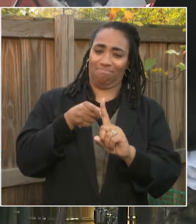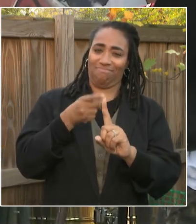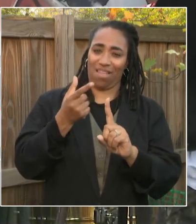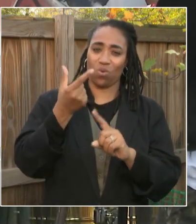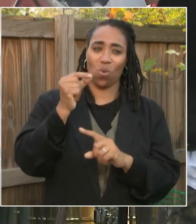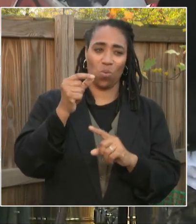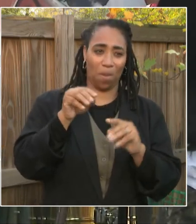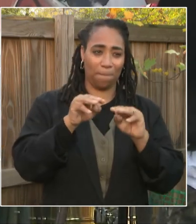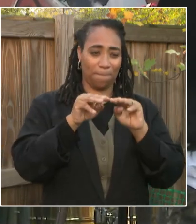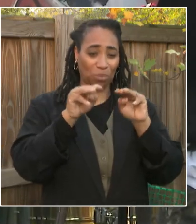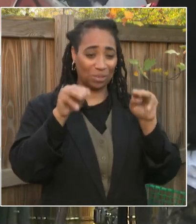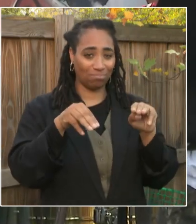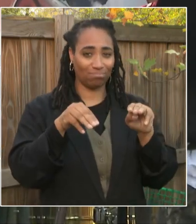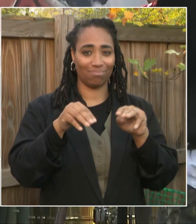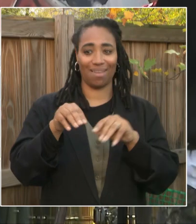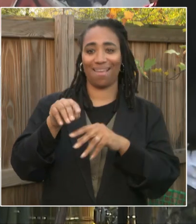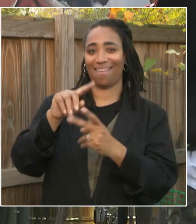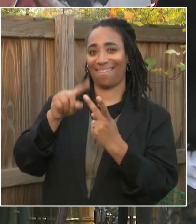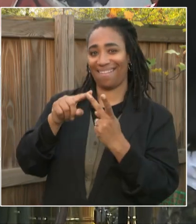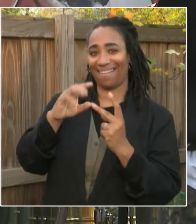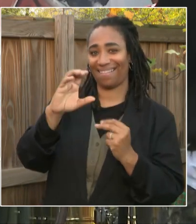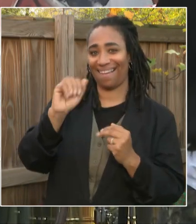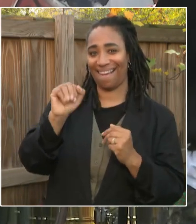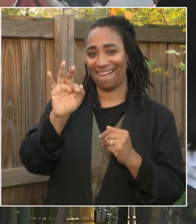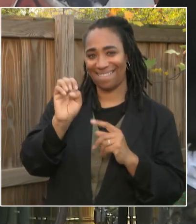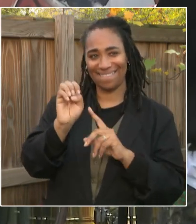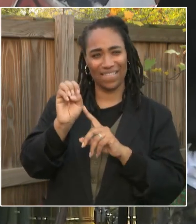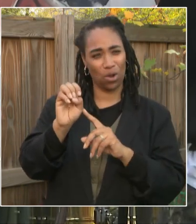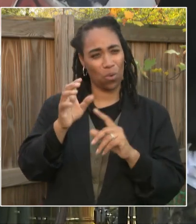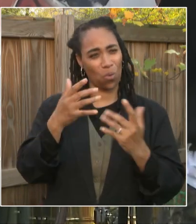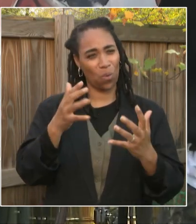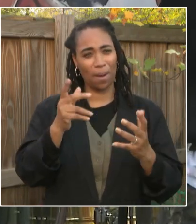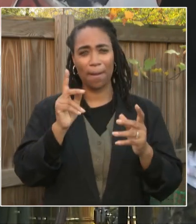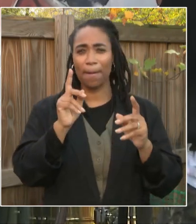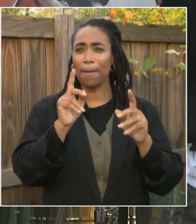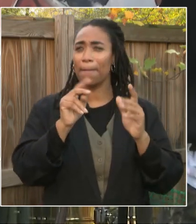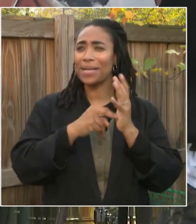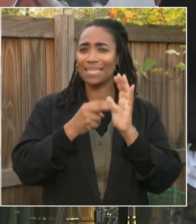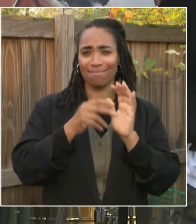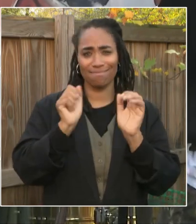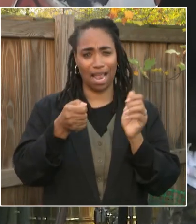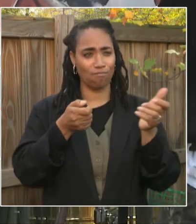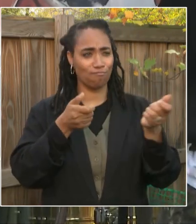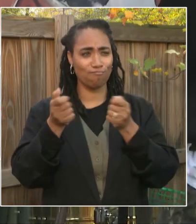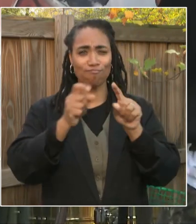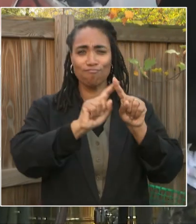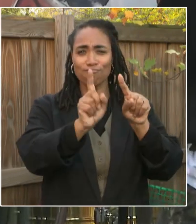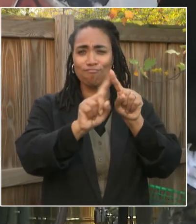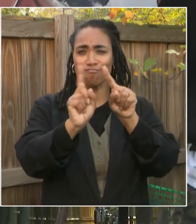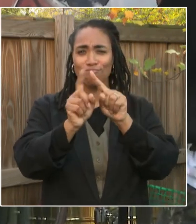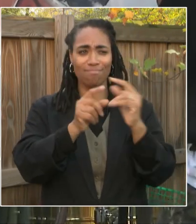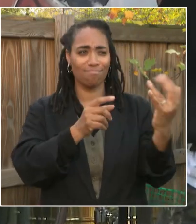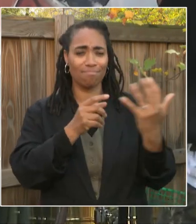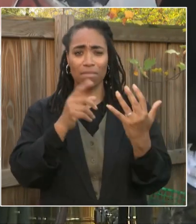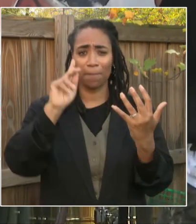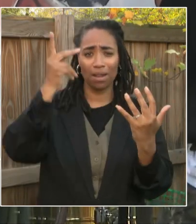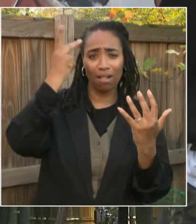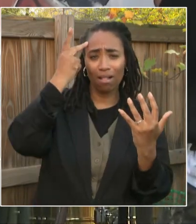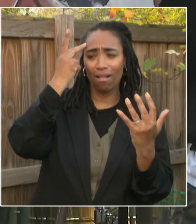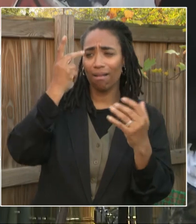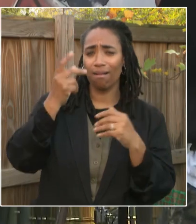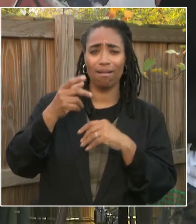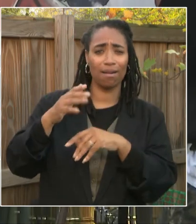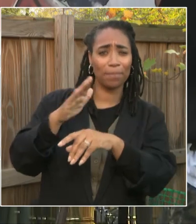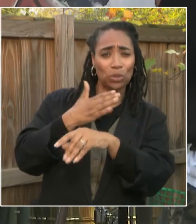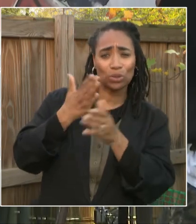together politicians, it pulls together regular people who have just experienced go-go music, it pulls together artists, but it also pulls together our scholars.